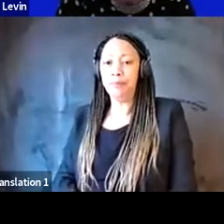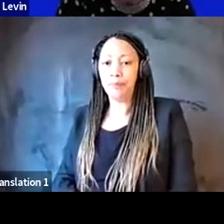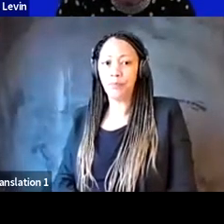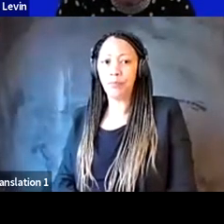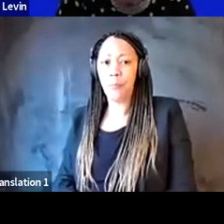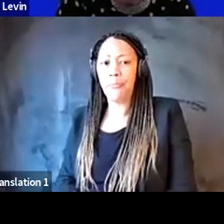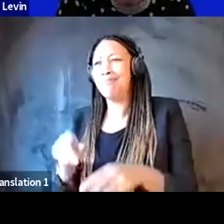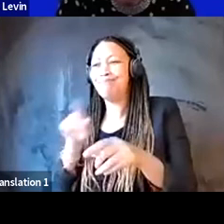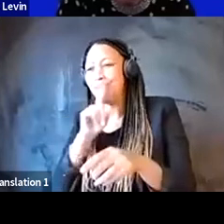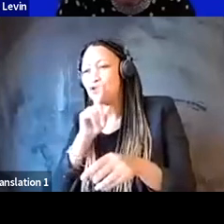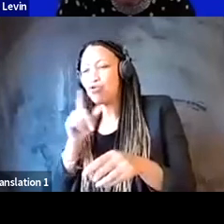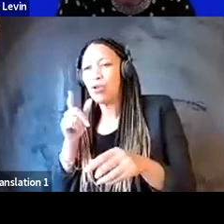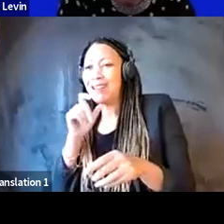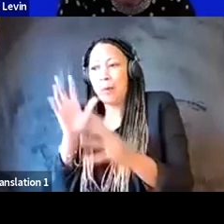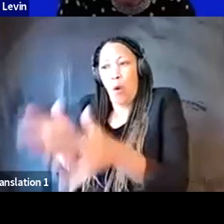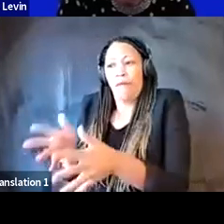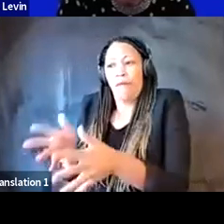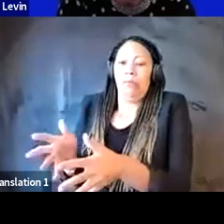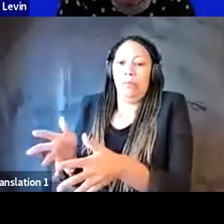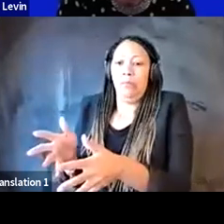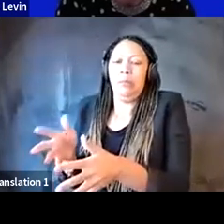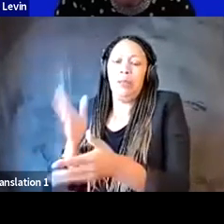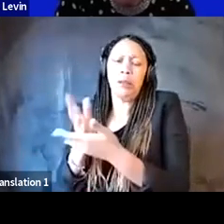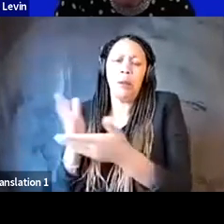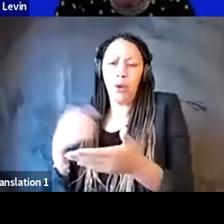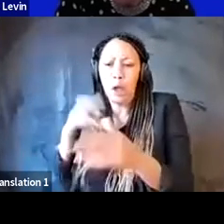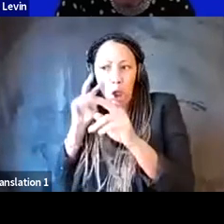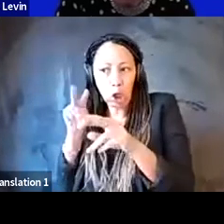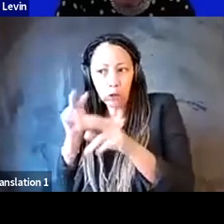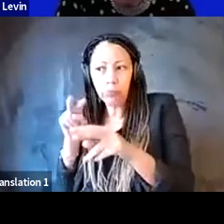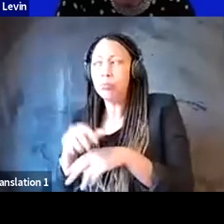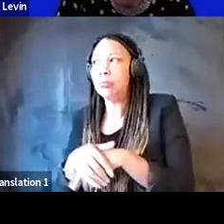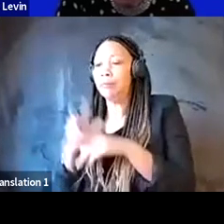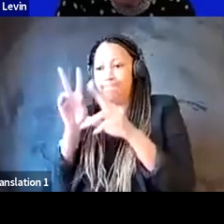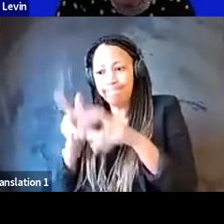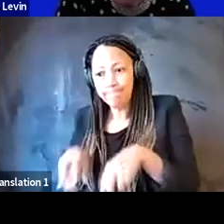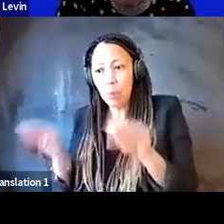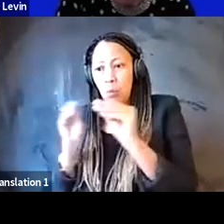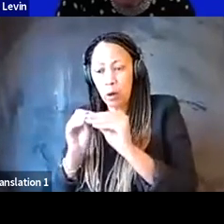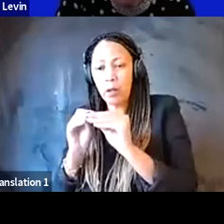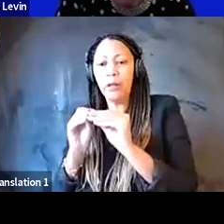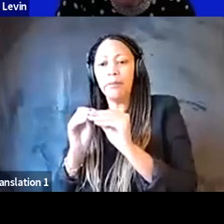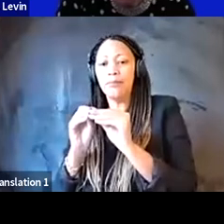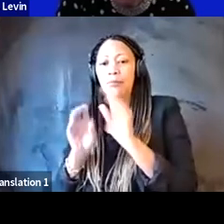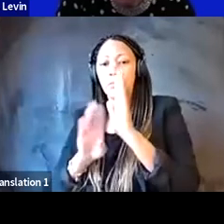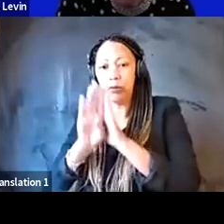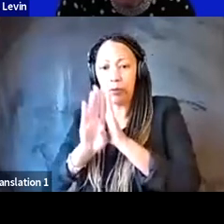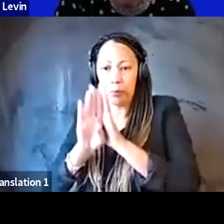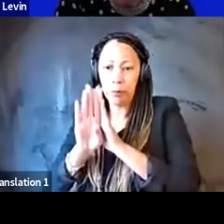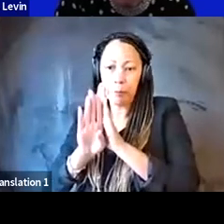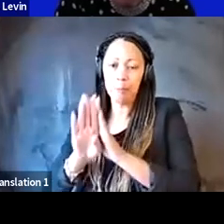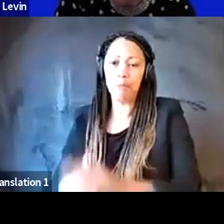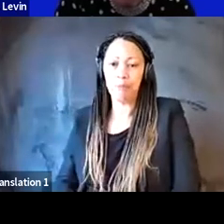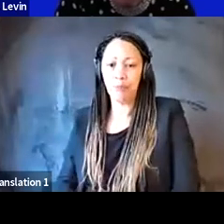retail space. It's something we can certainly look into, and in some of our further development